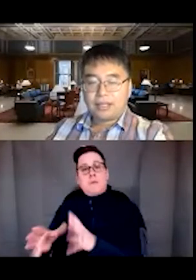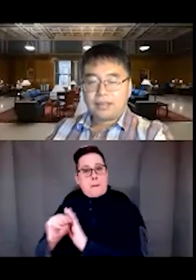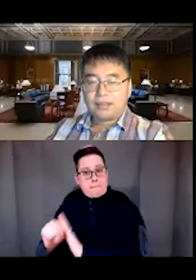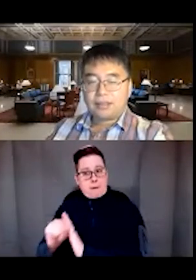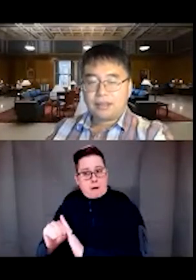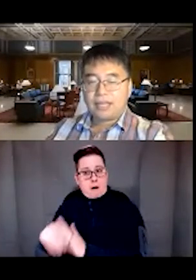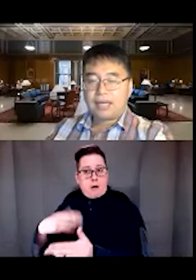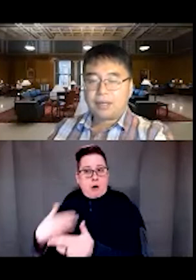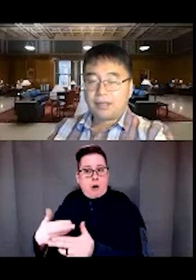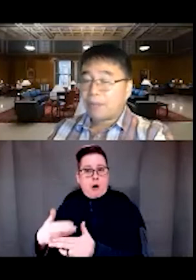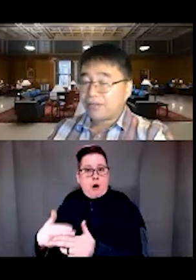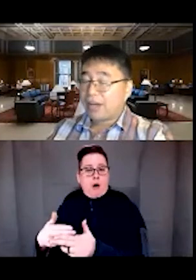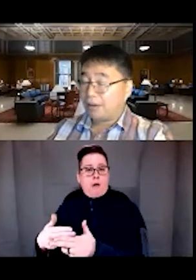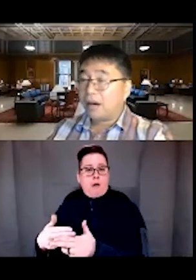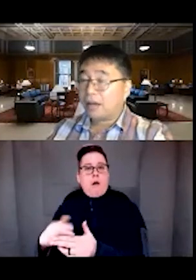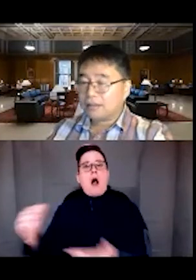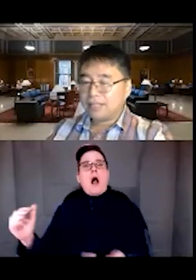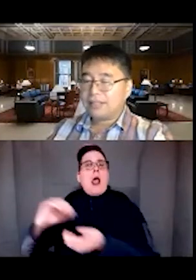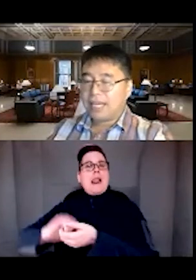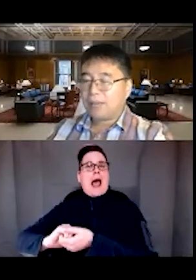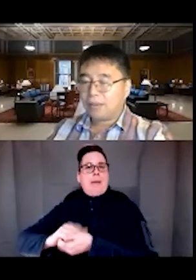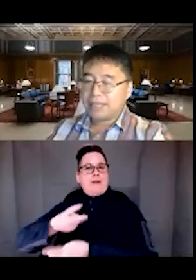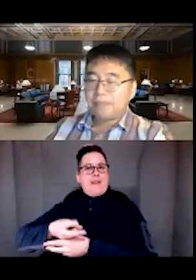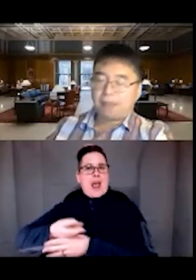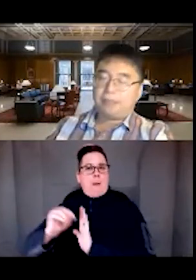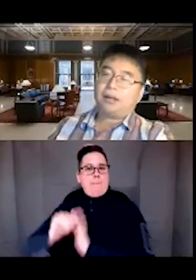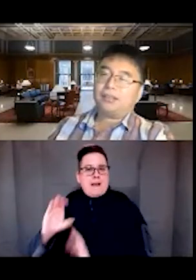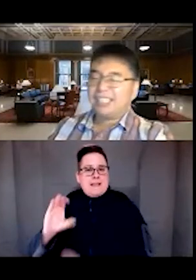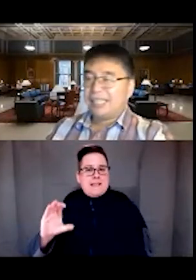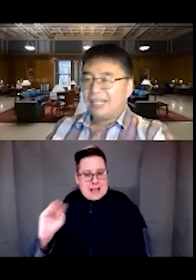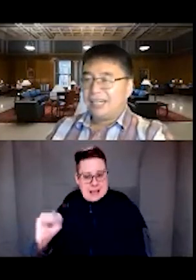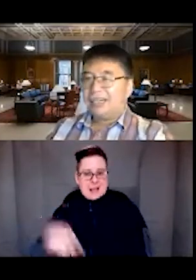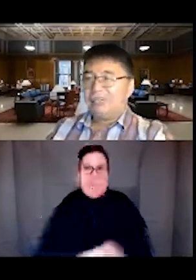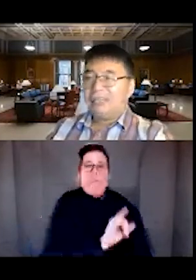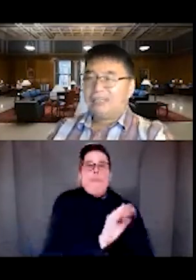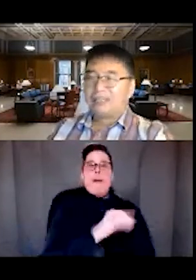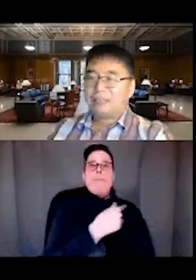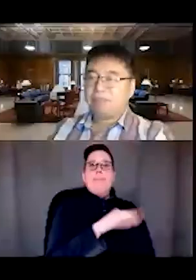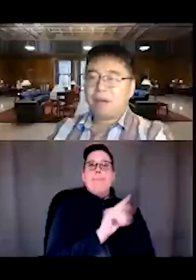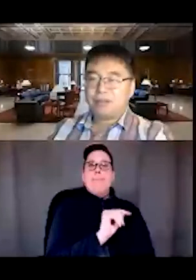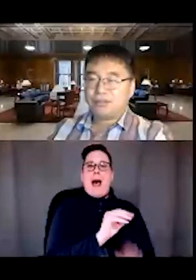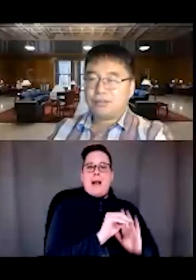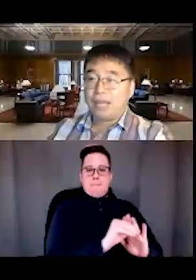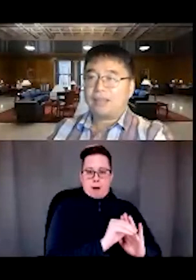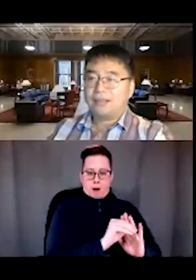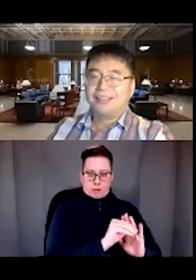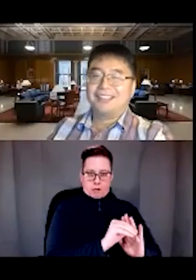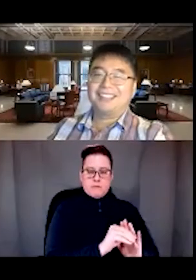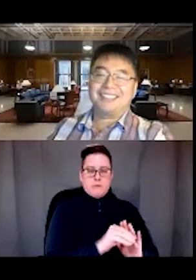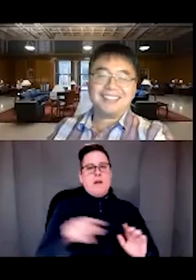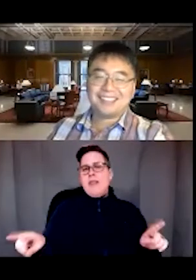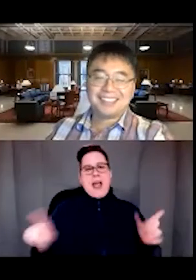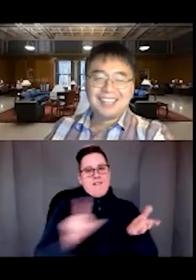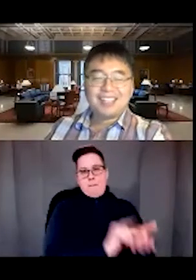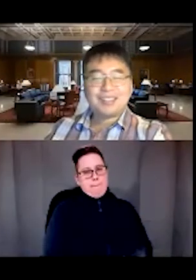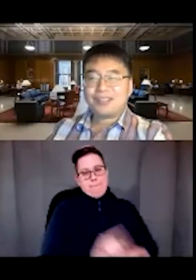called the collaborative care model, CCM, or the impact model. It's been published to death. It's